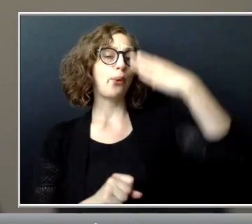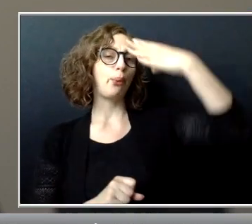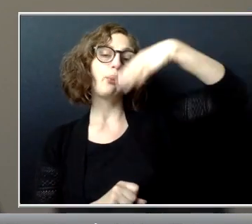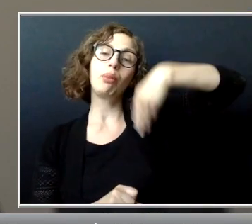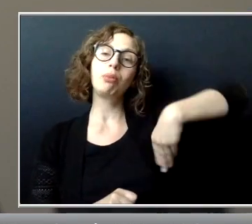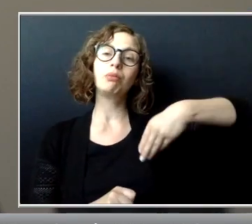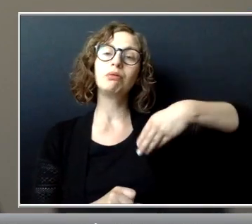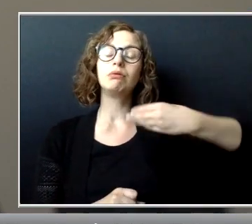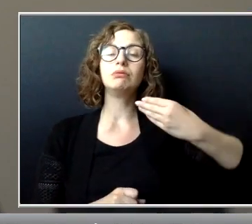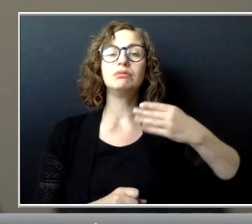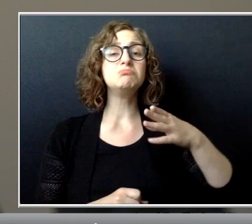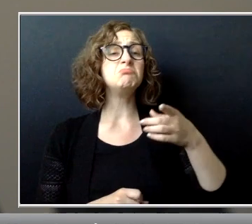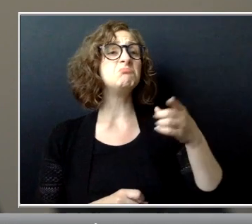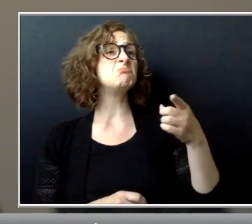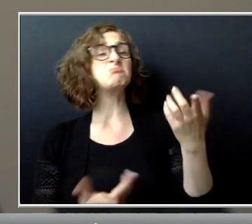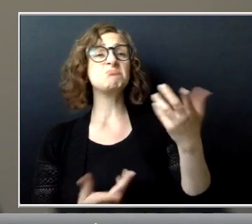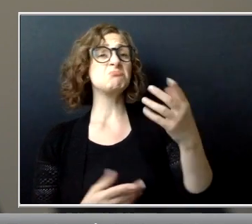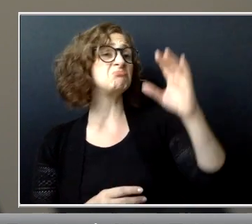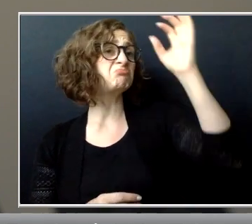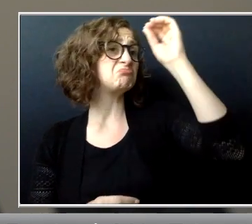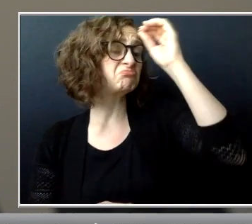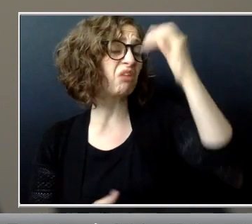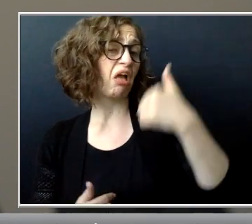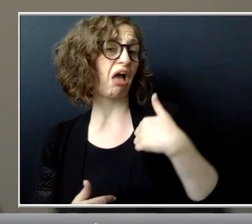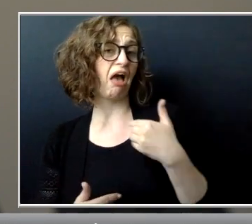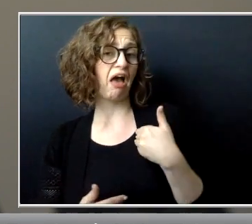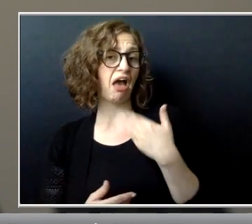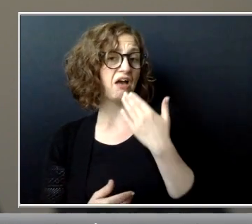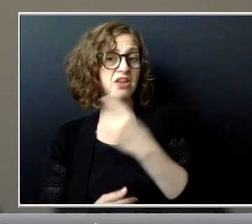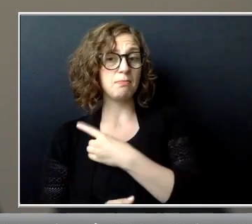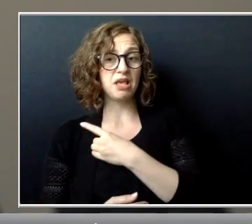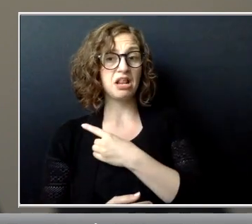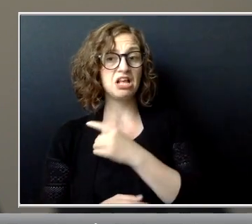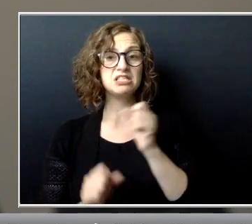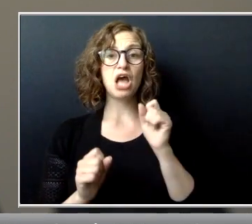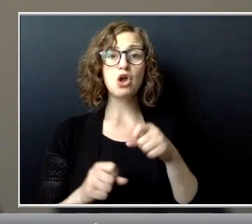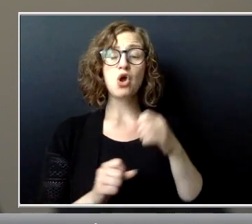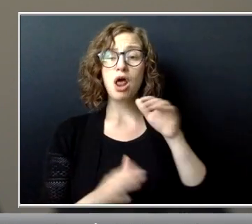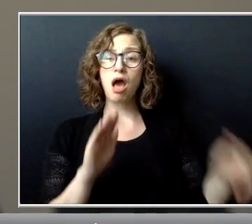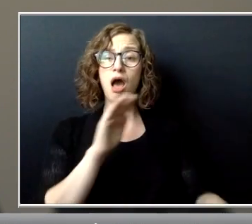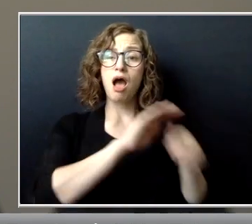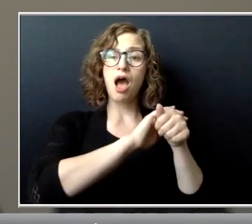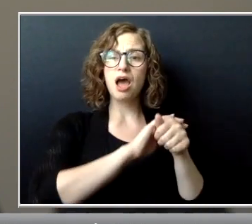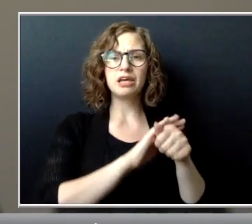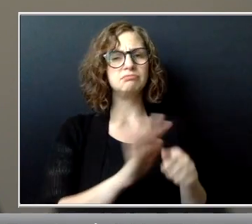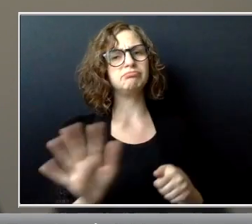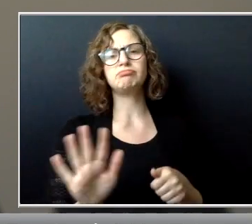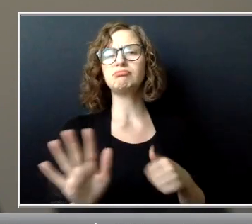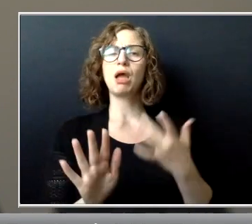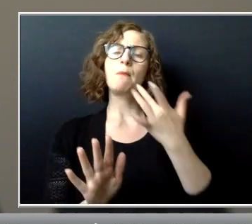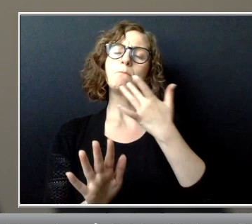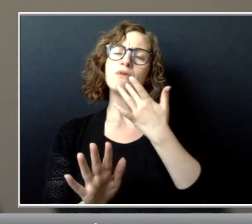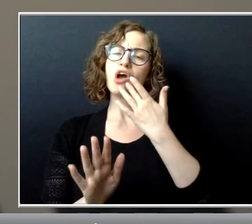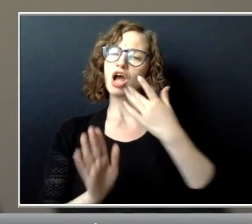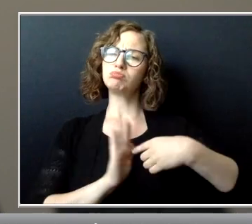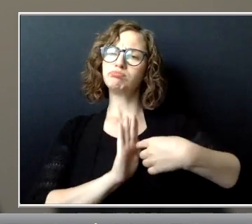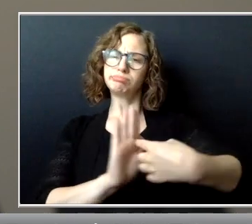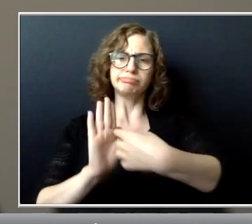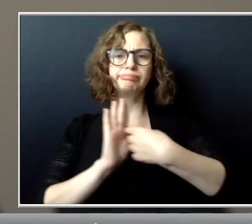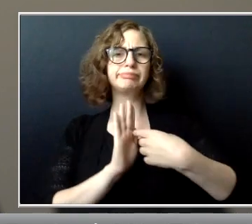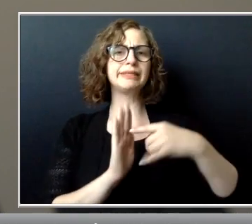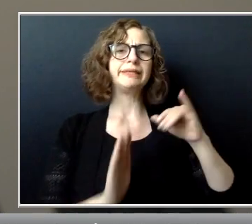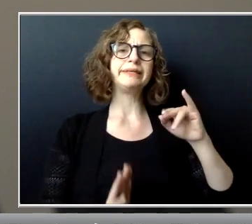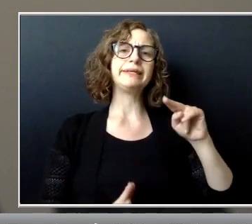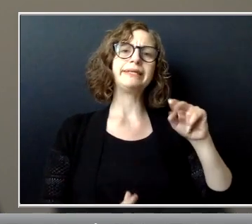1 diabetes or diabetes in general. I prefer to display my insulin pump and my CGM in places that people can see